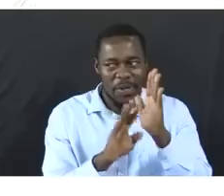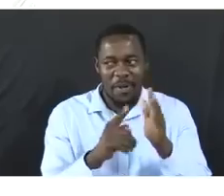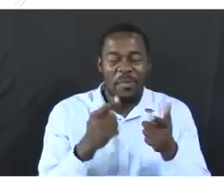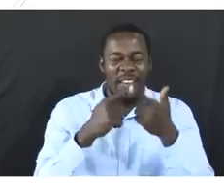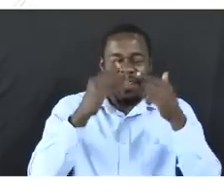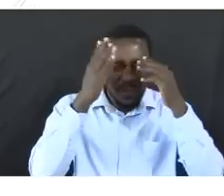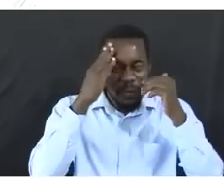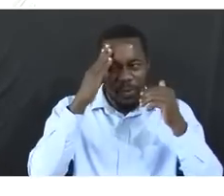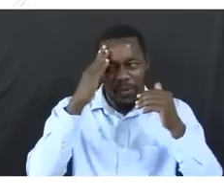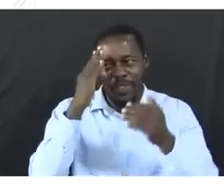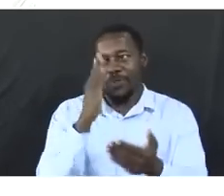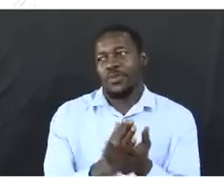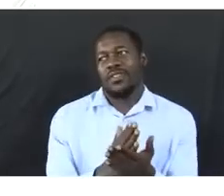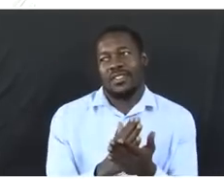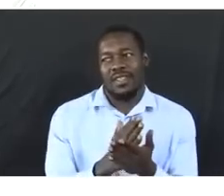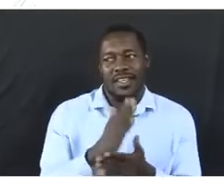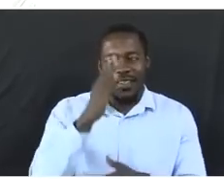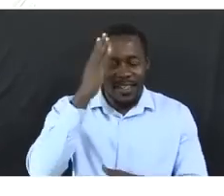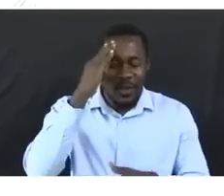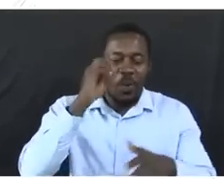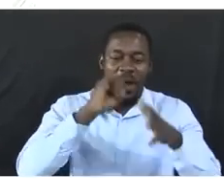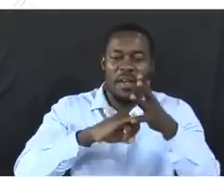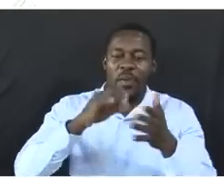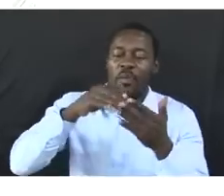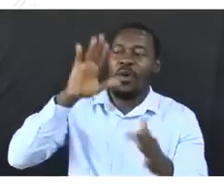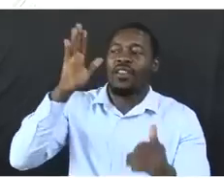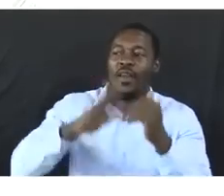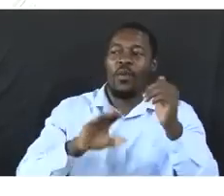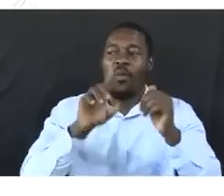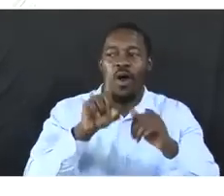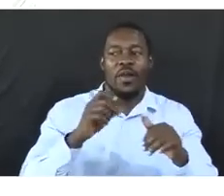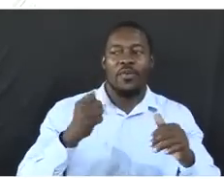not read? Yani hujasoma unaishi wapi?